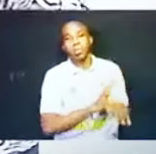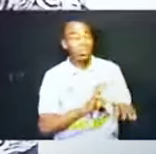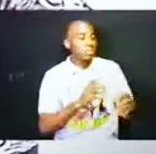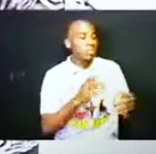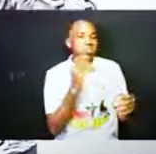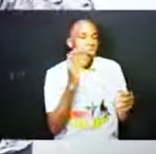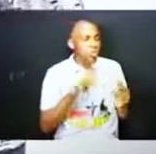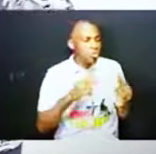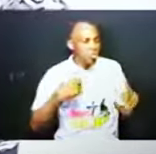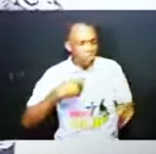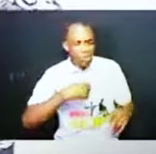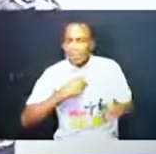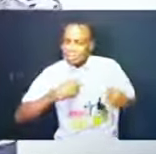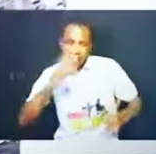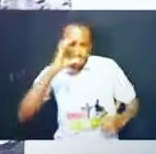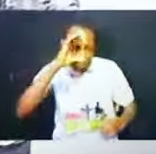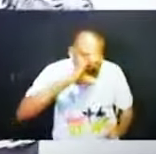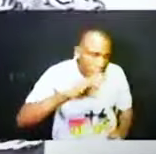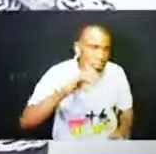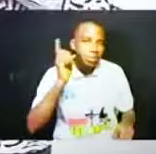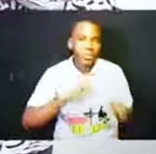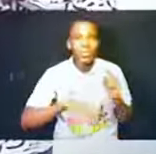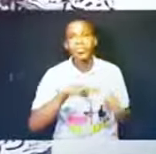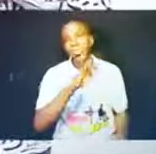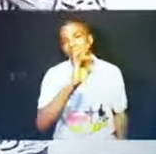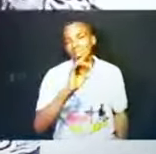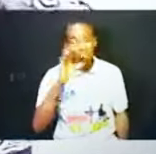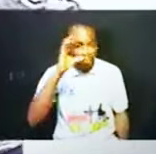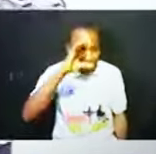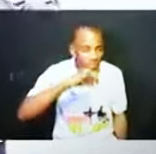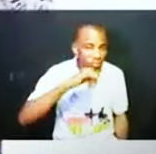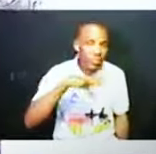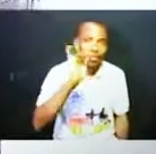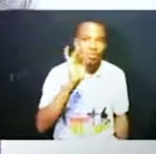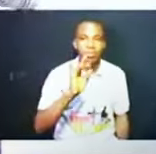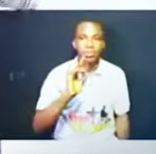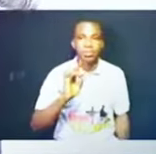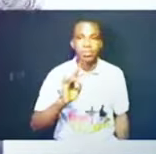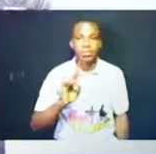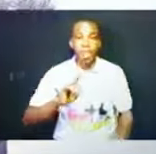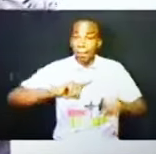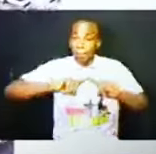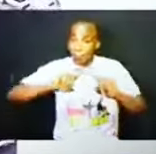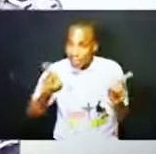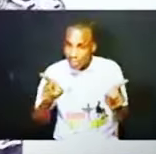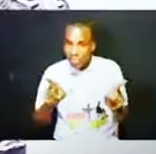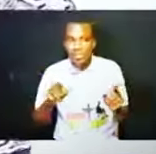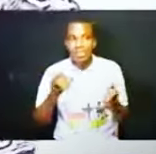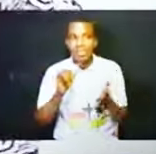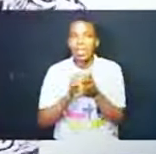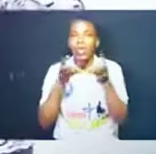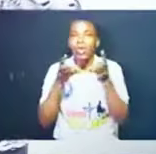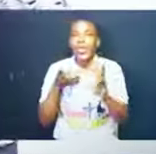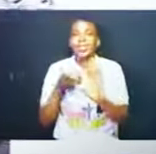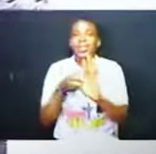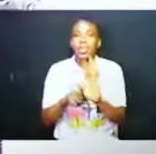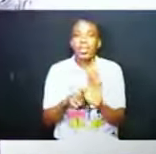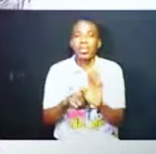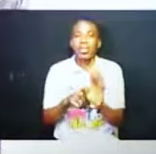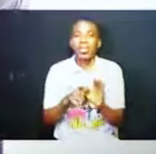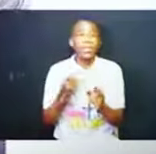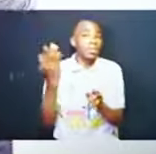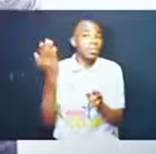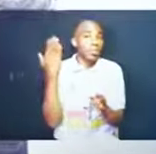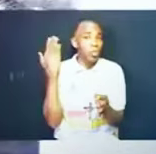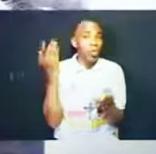her. Anche na fe yehun bio kura. We couldn't trace her. Yehun bio. But it began like this. And so saying a shall see. Those days when we get close